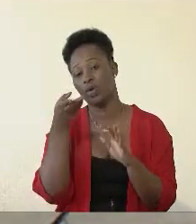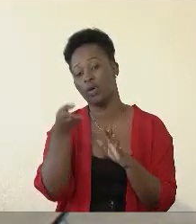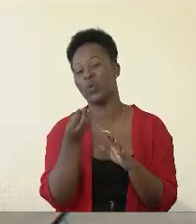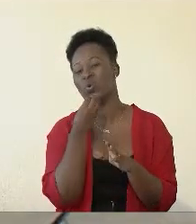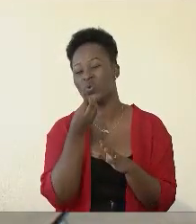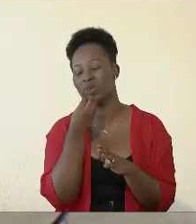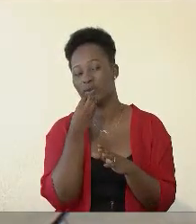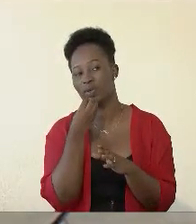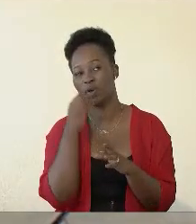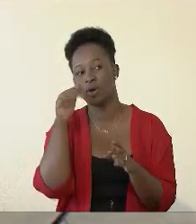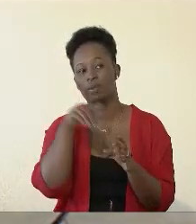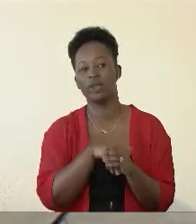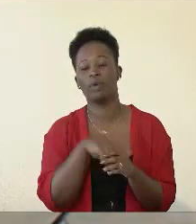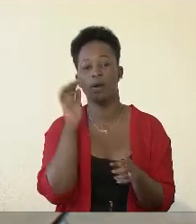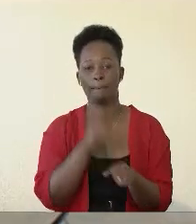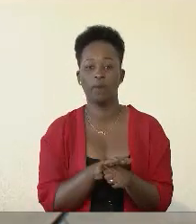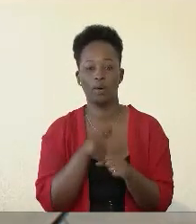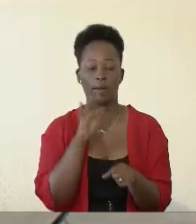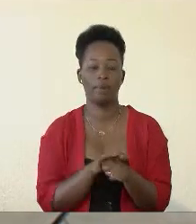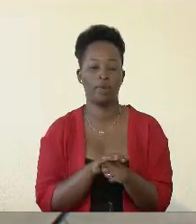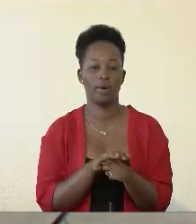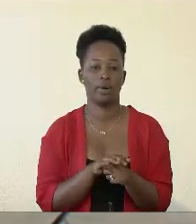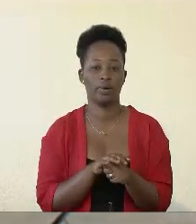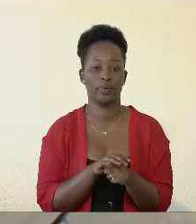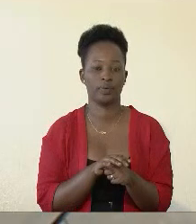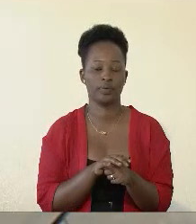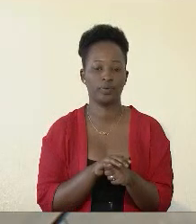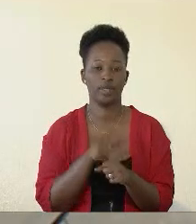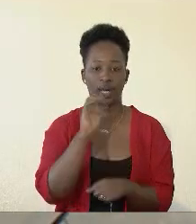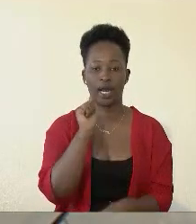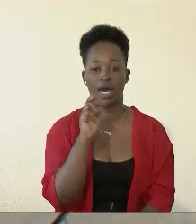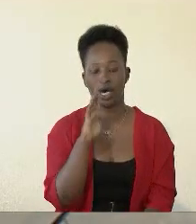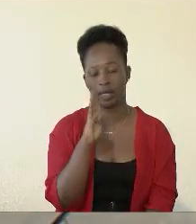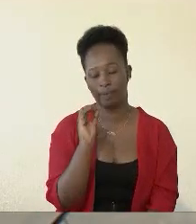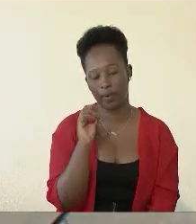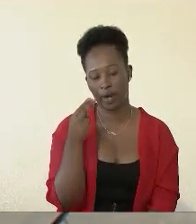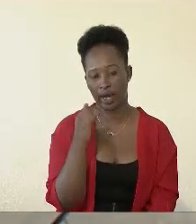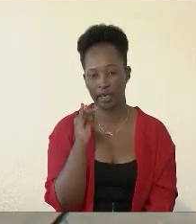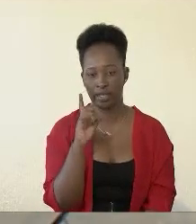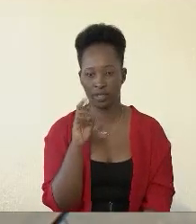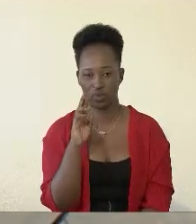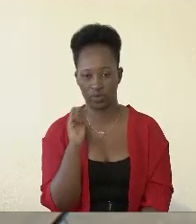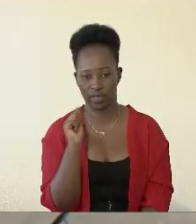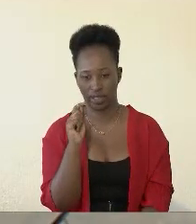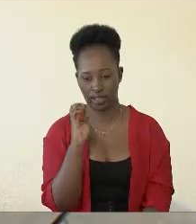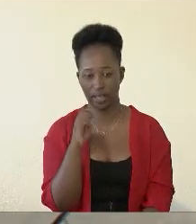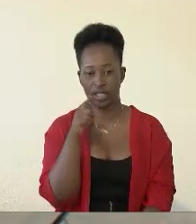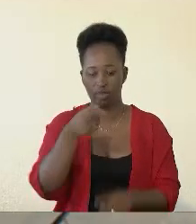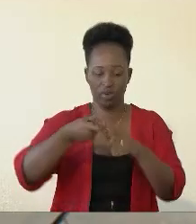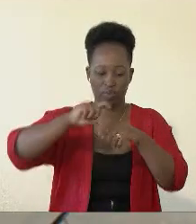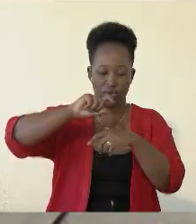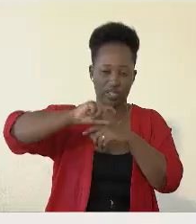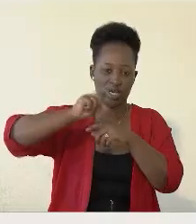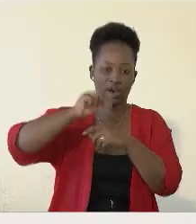more of carbohydrates or more carbohydrate foods. That one will increase the glucose level in the blood.